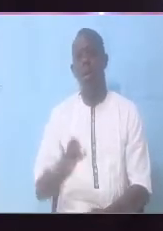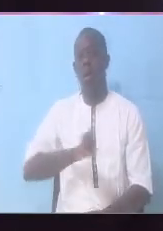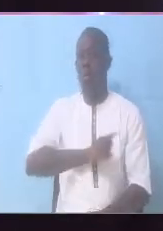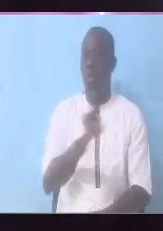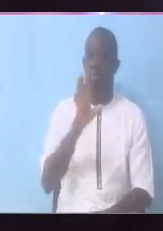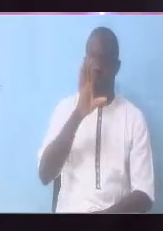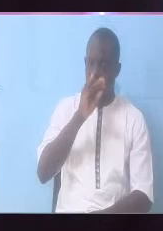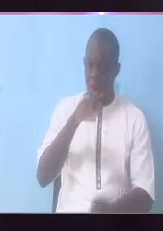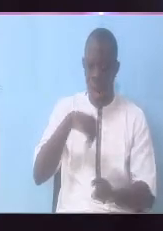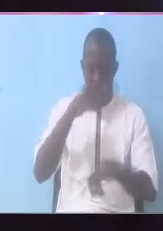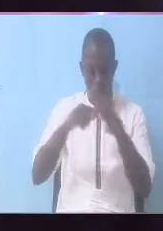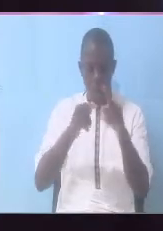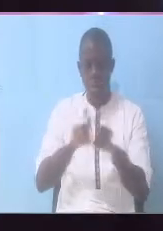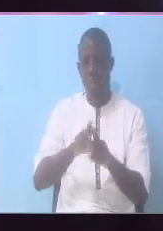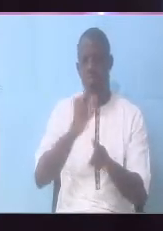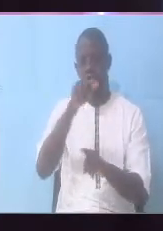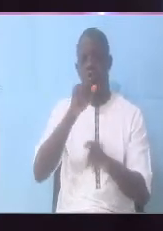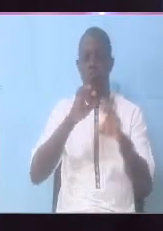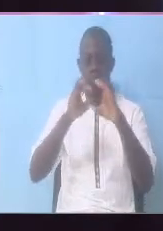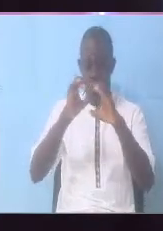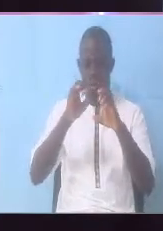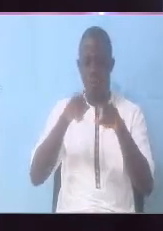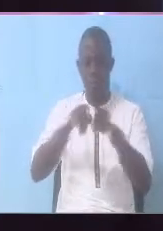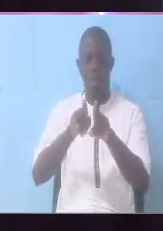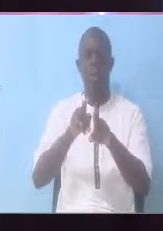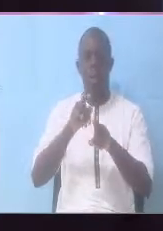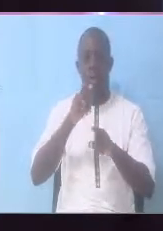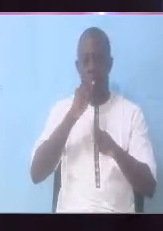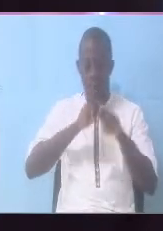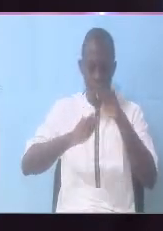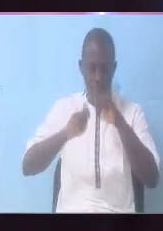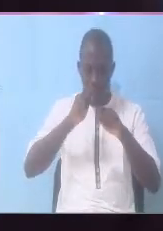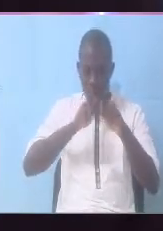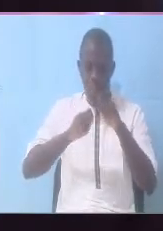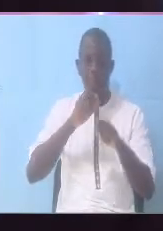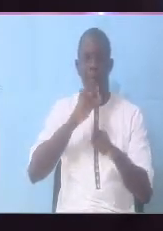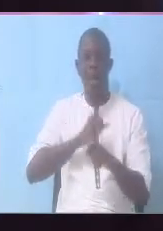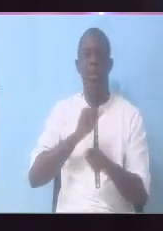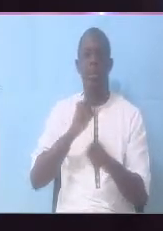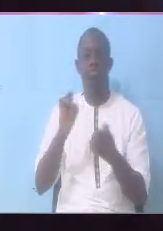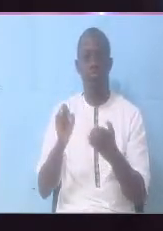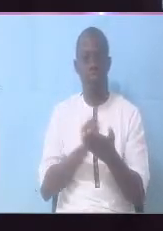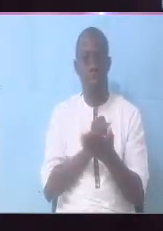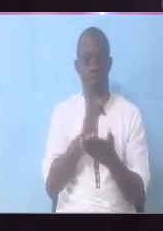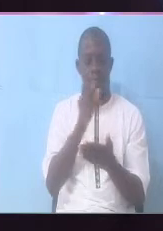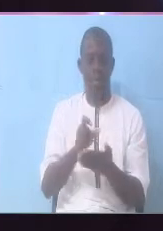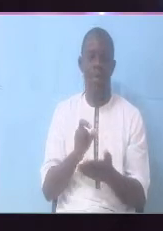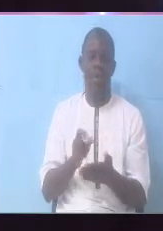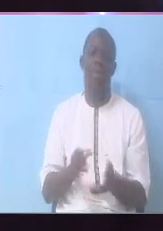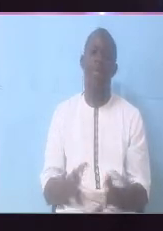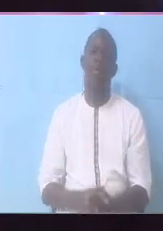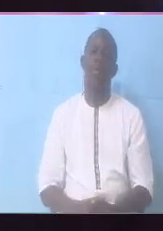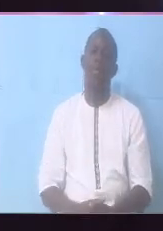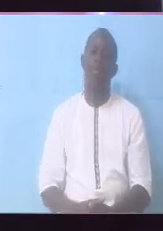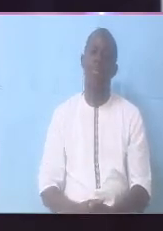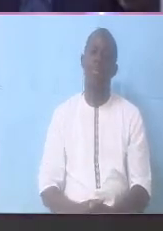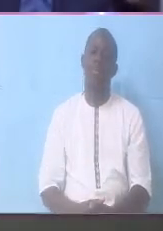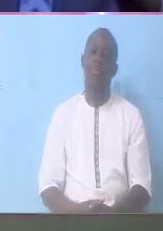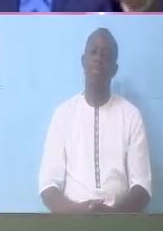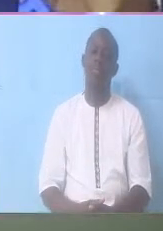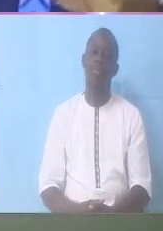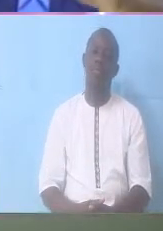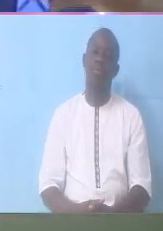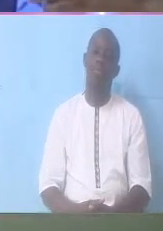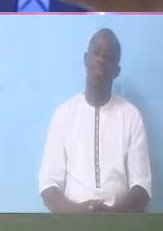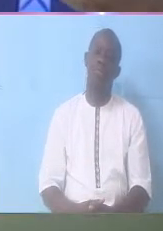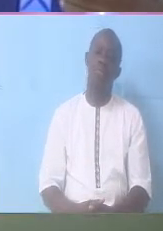your conversation with the marabouts. Yes, because they came and said to me, look at this to see whether